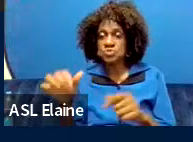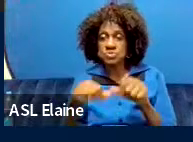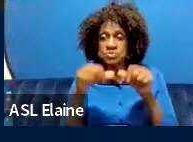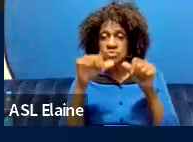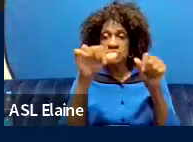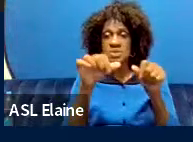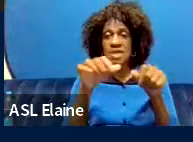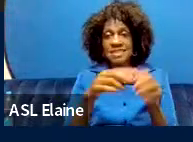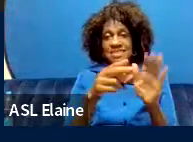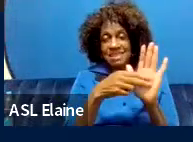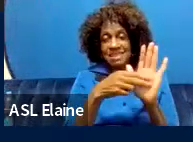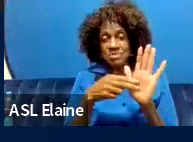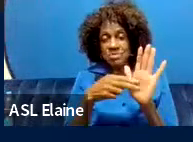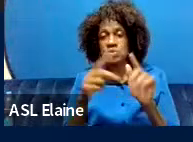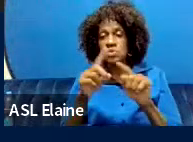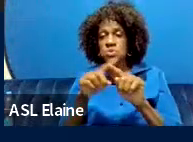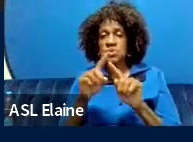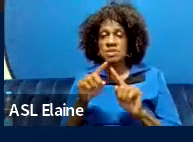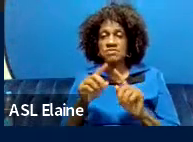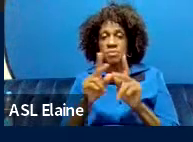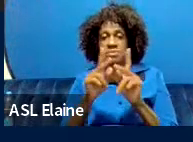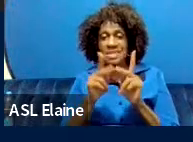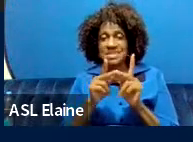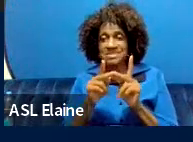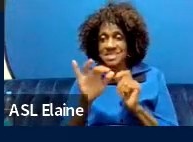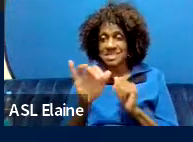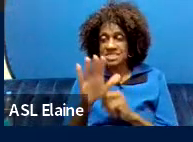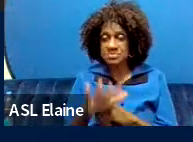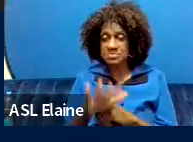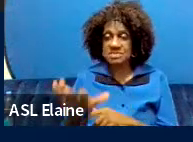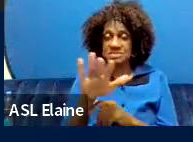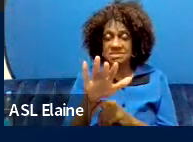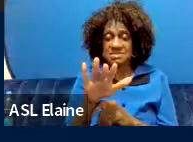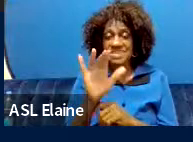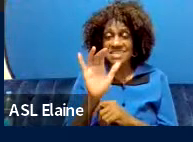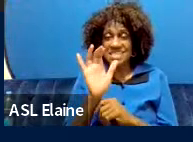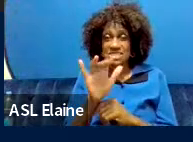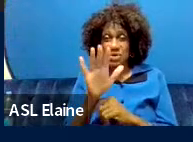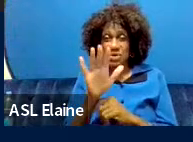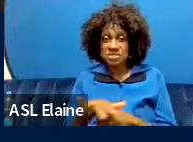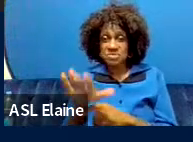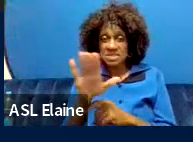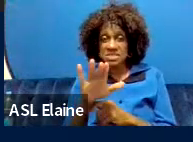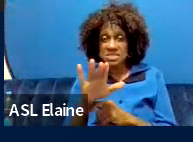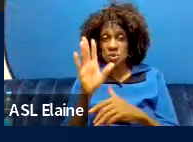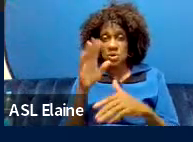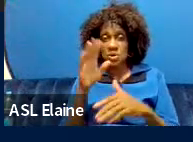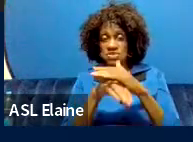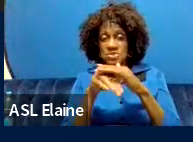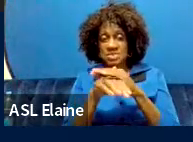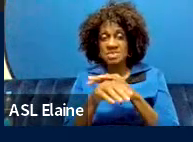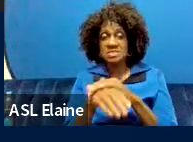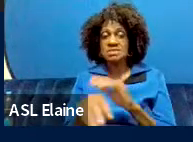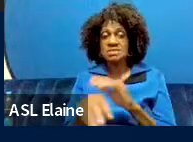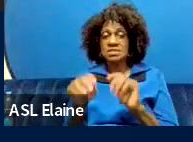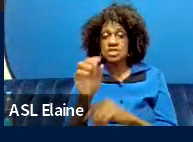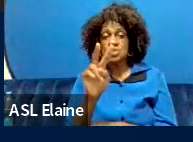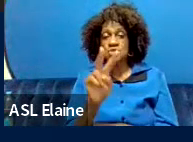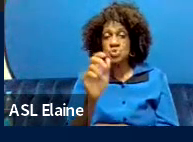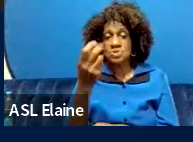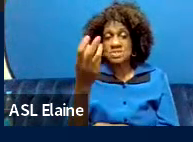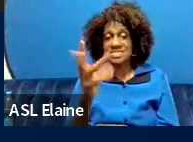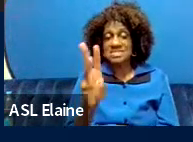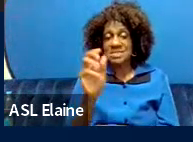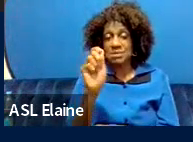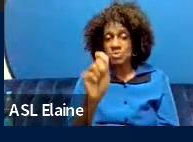to a number of elements and spaces. Those elements and spaces are entrances, provision